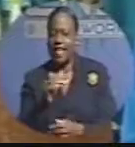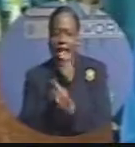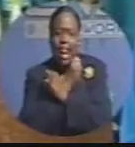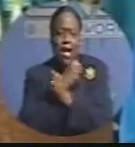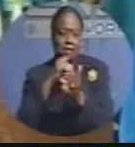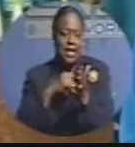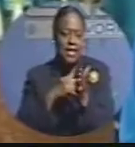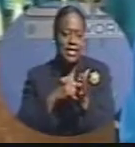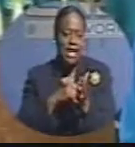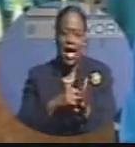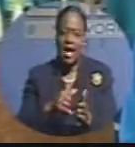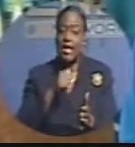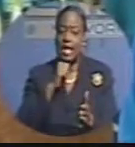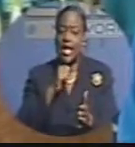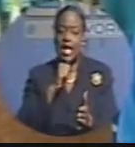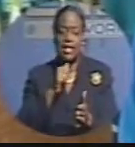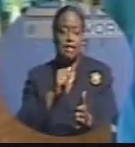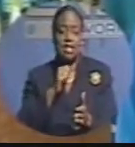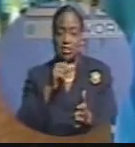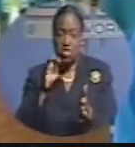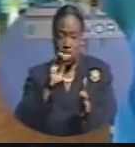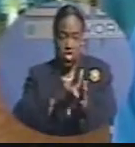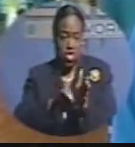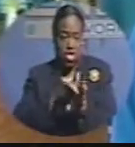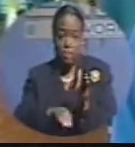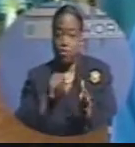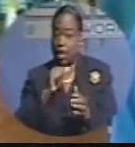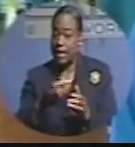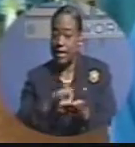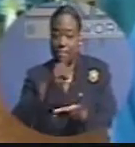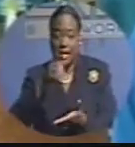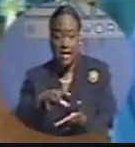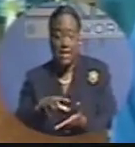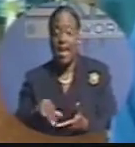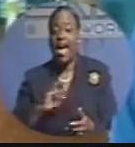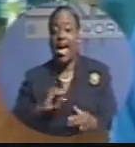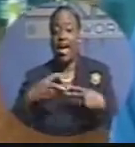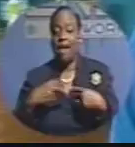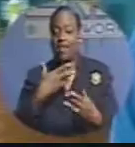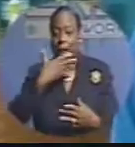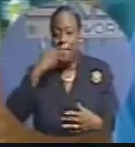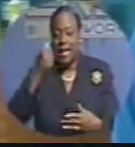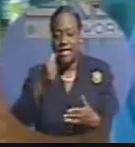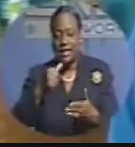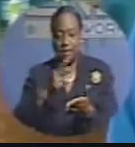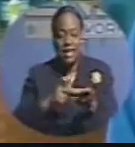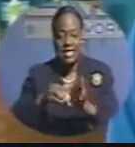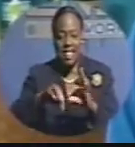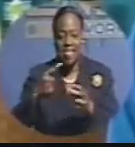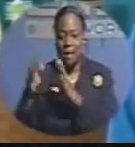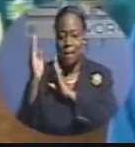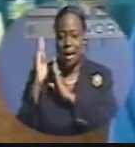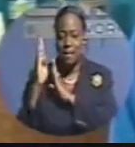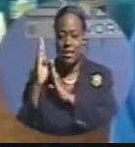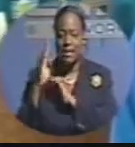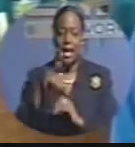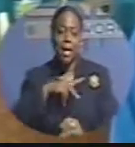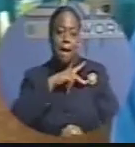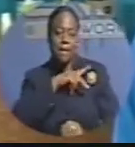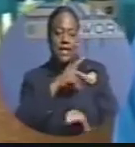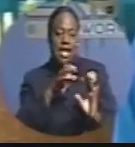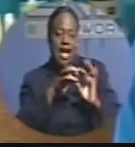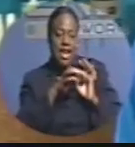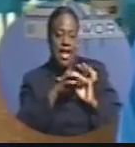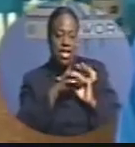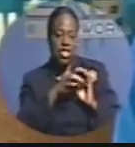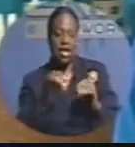It's extremely affordable. I can almost boast the best prices in the Bahamas. And the personal connection that I have with the athletes,